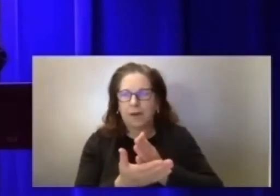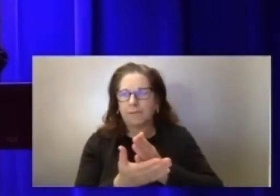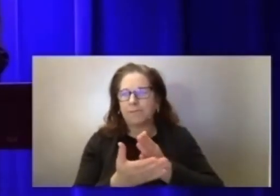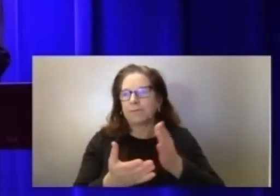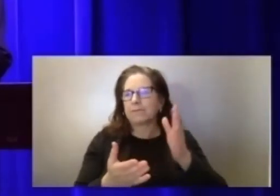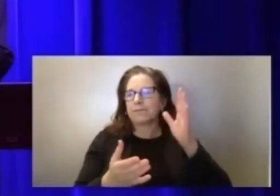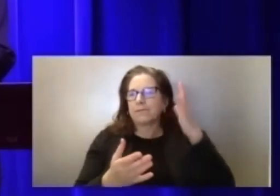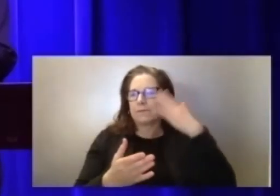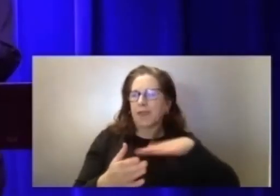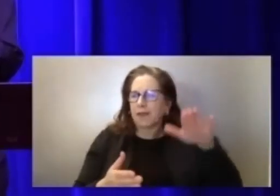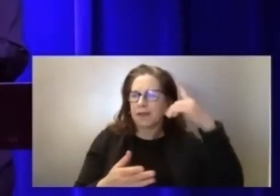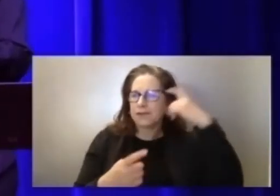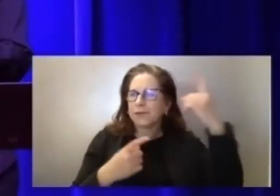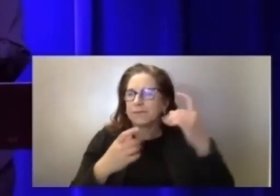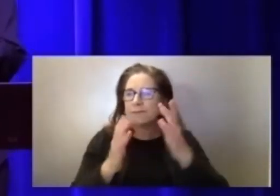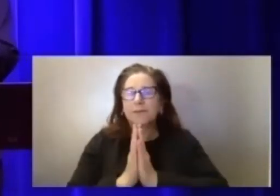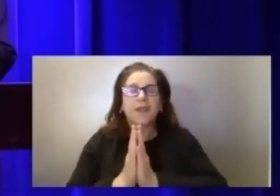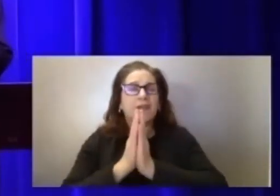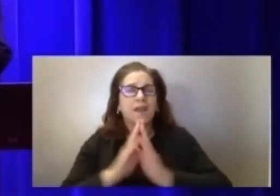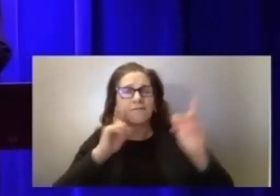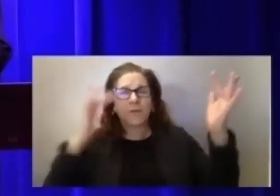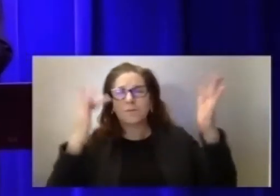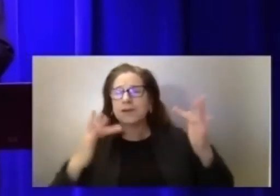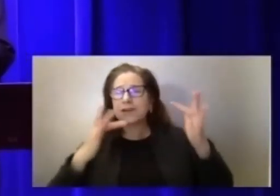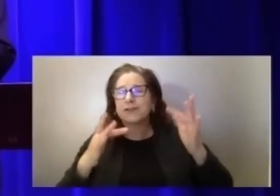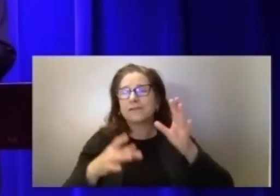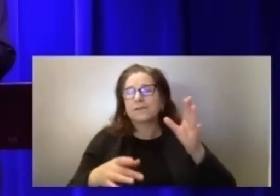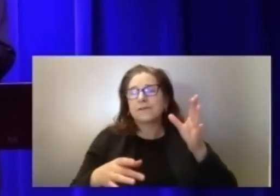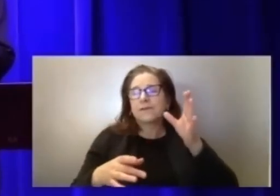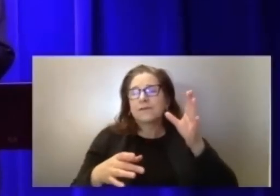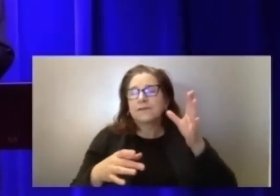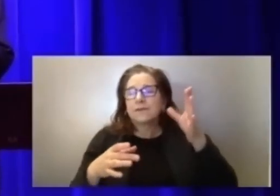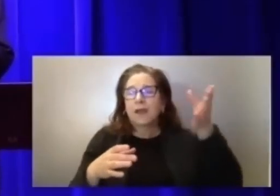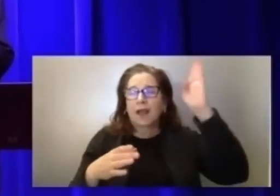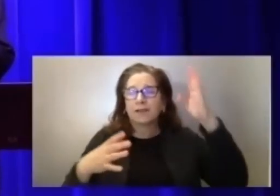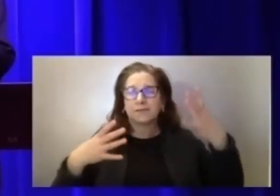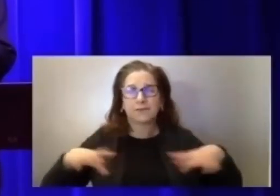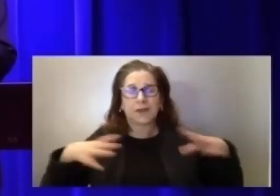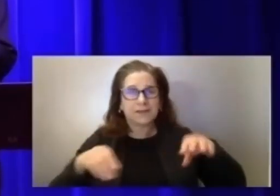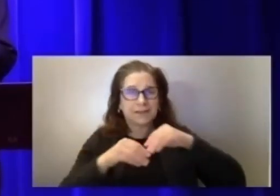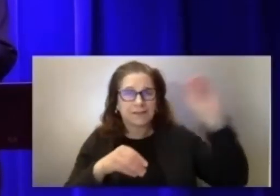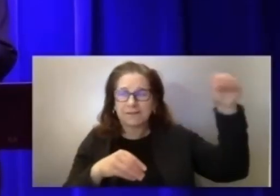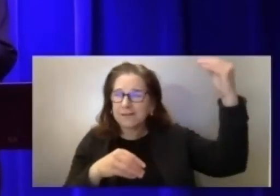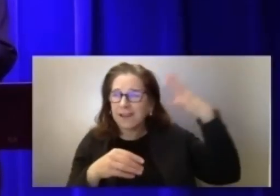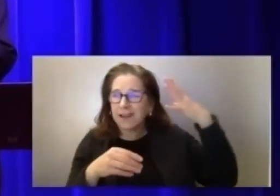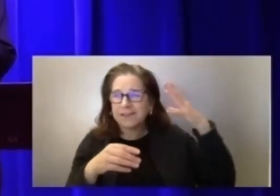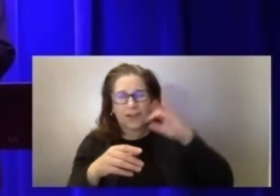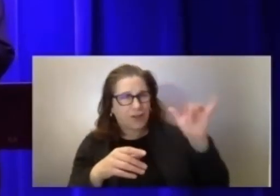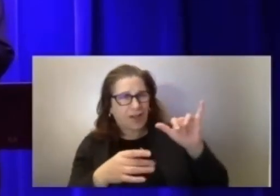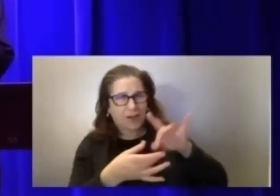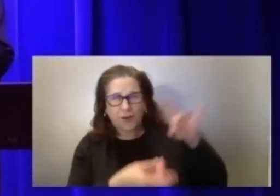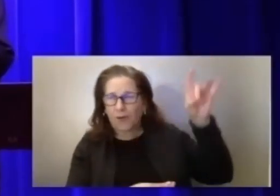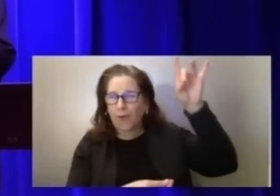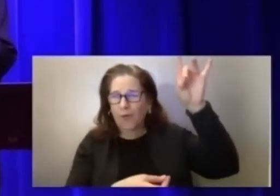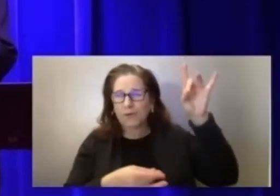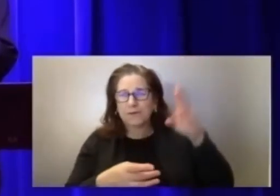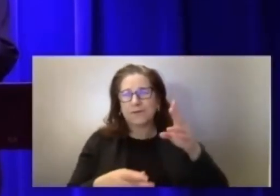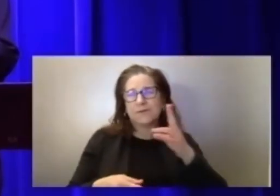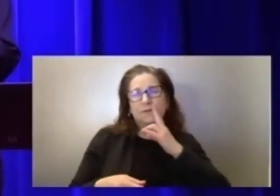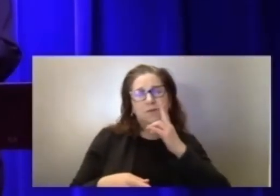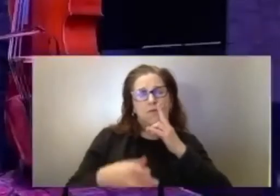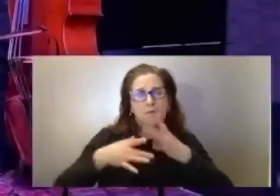sleep. They beg our ears for mercy. A ruined goddess dressed in streetlight begs a ghost for change.